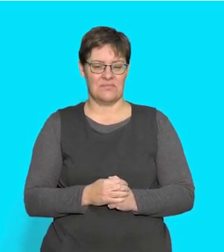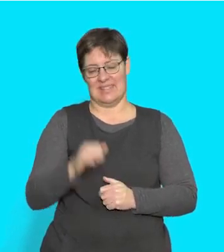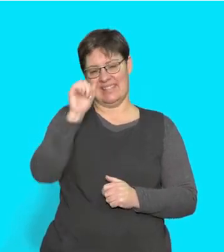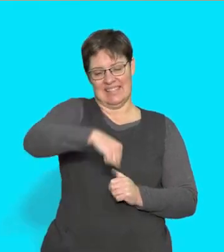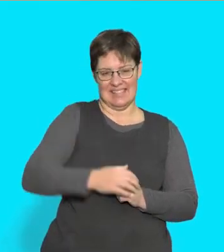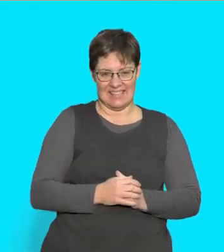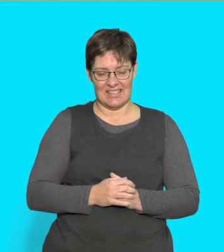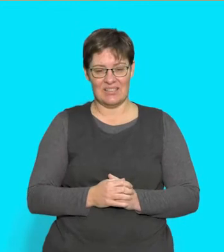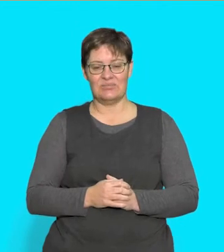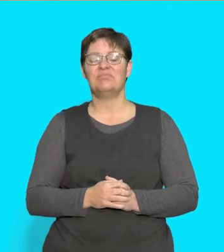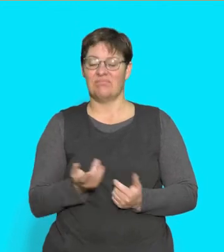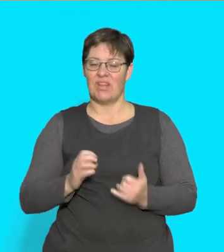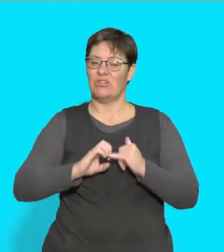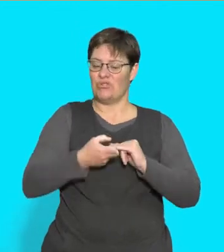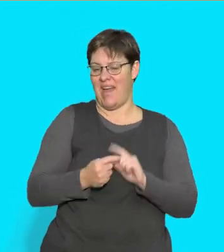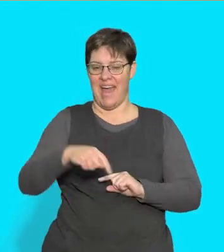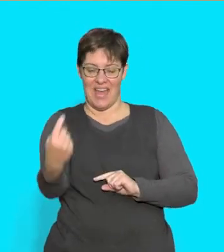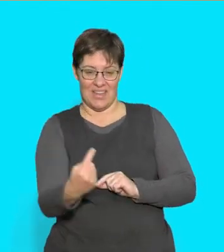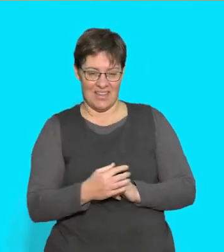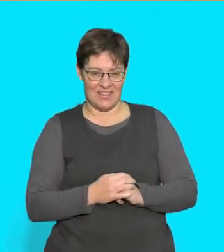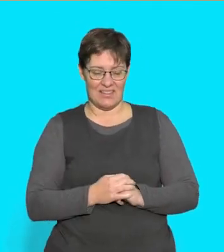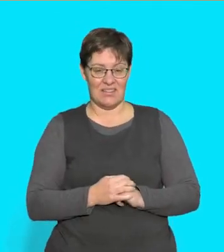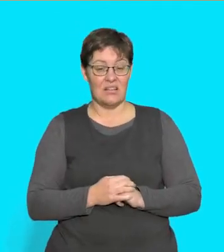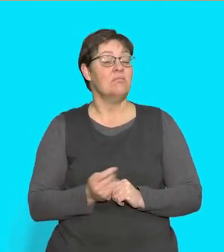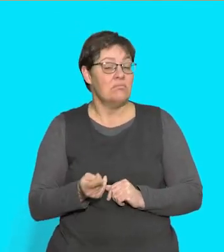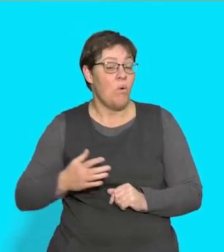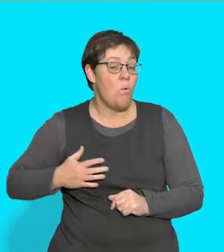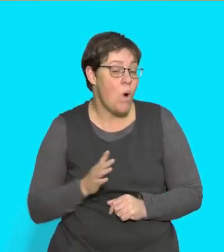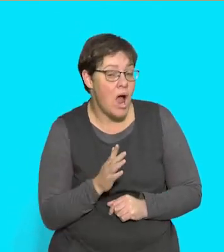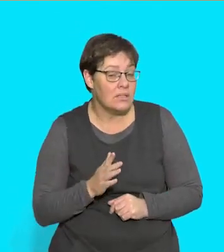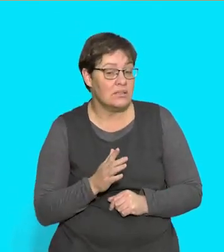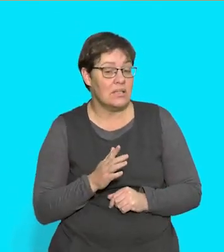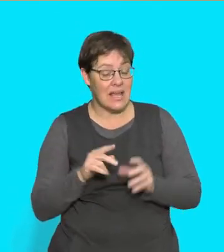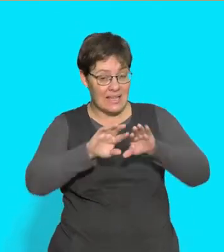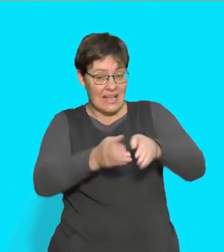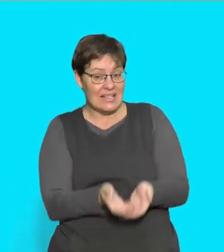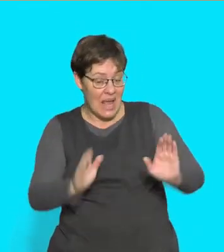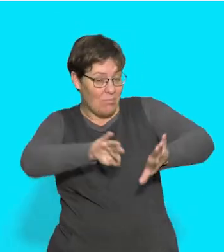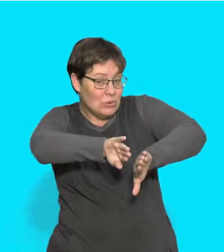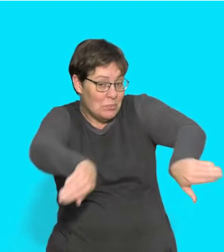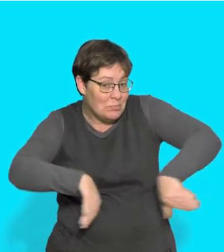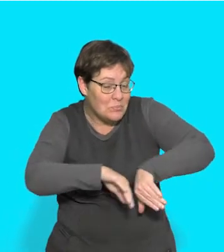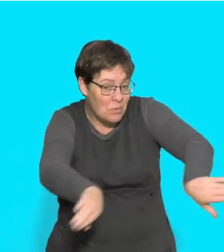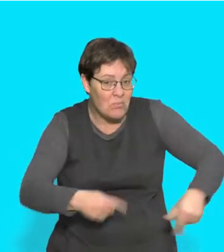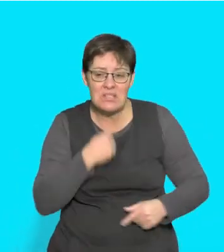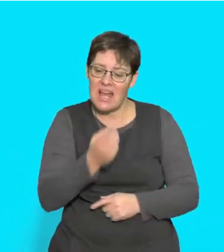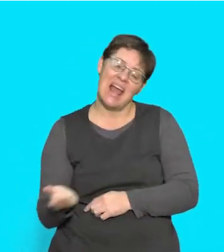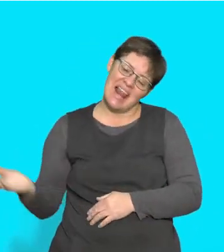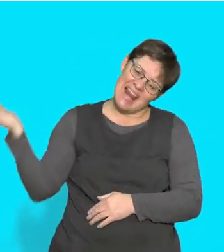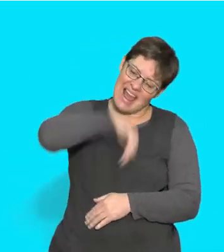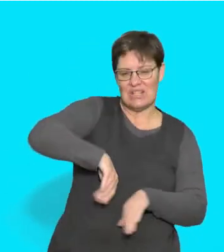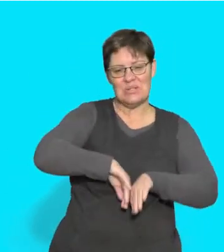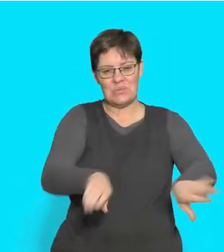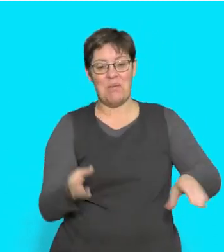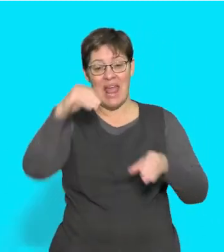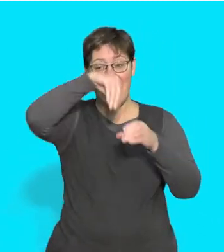Yes, let's try another one. If we want to swim in the dam, we will say, let's swim in the